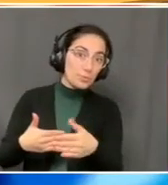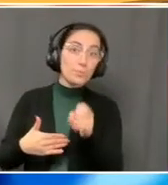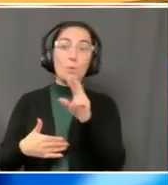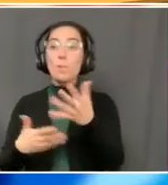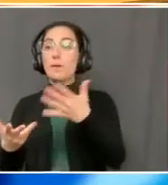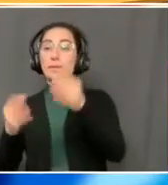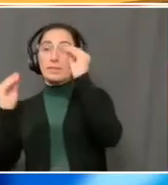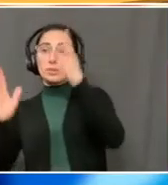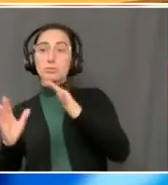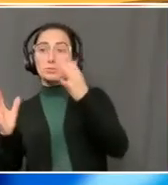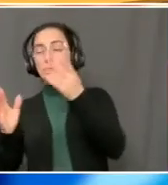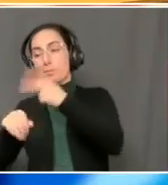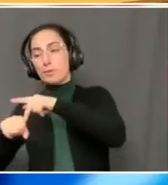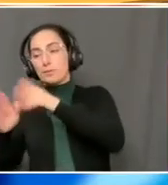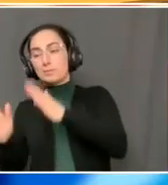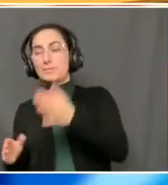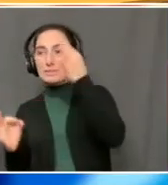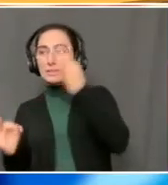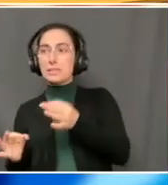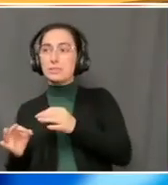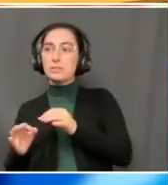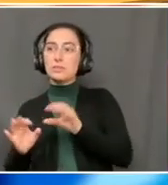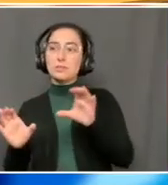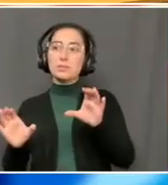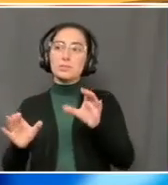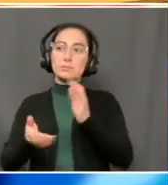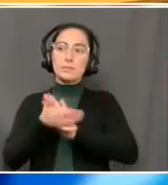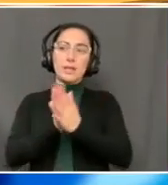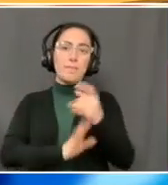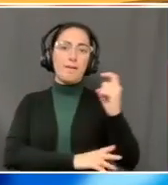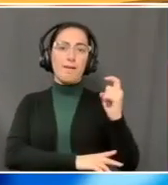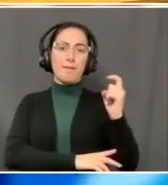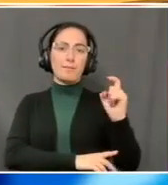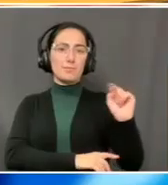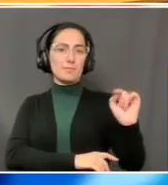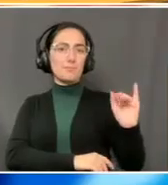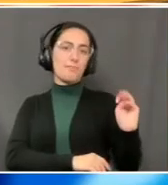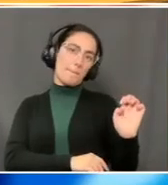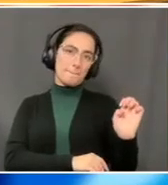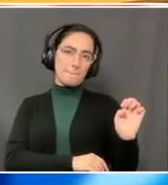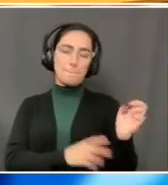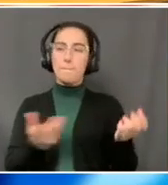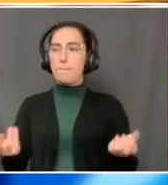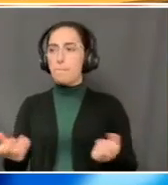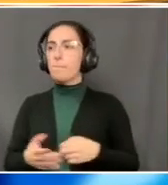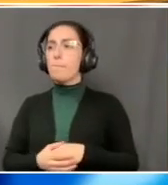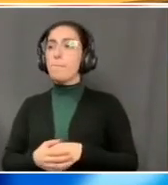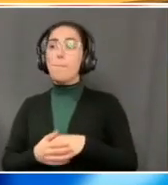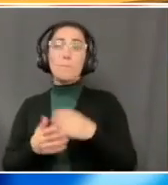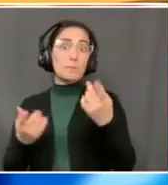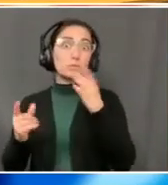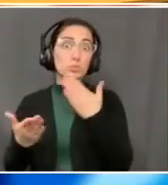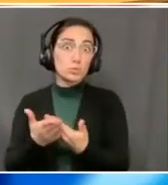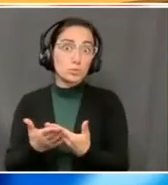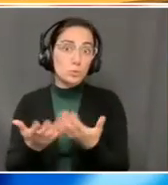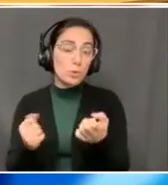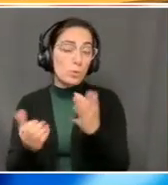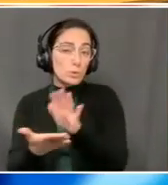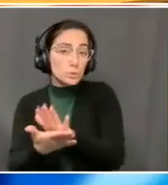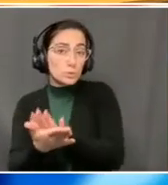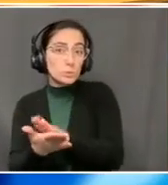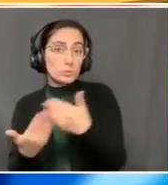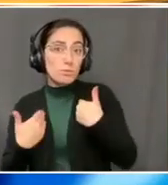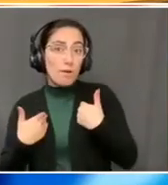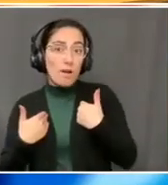something else. And so even during the year, budgets can move. Those are called budget adjustments. It happens, and that's okay, that's a good thing. We want schools, based on